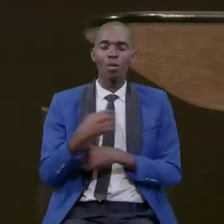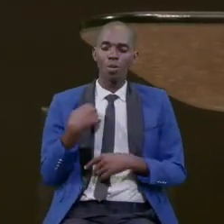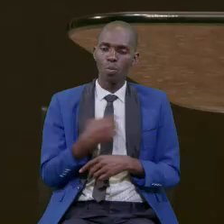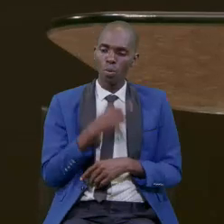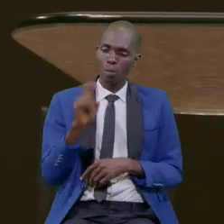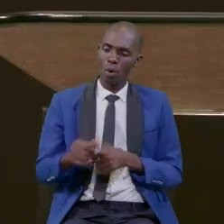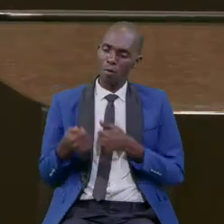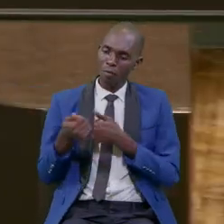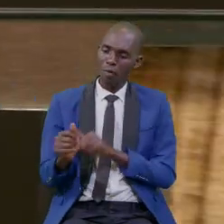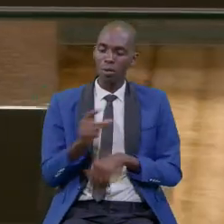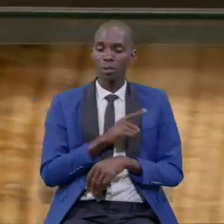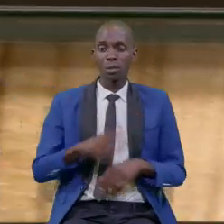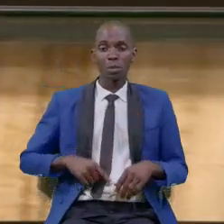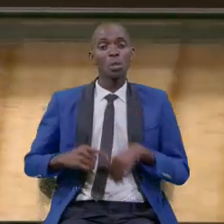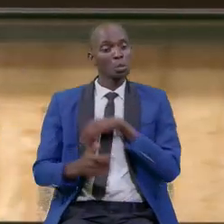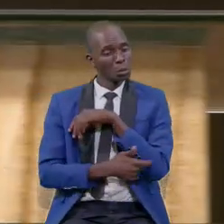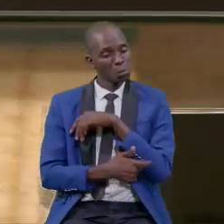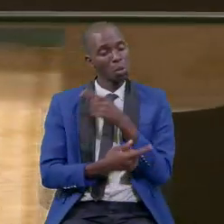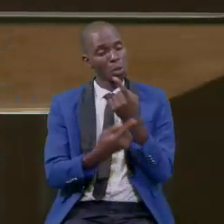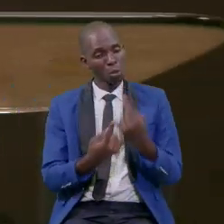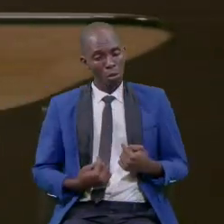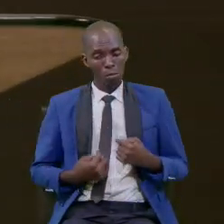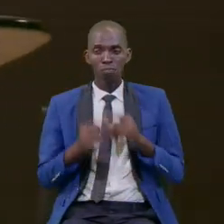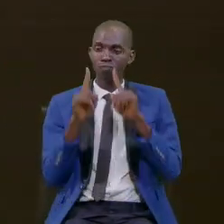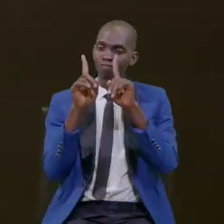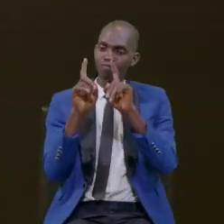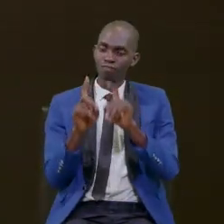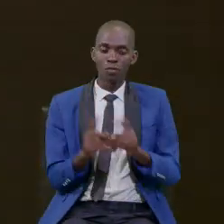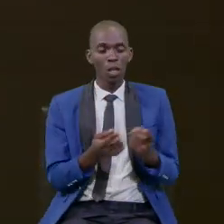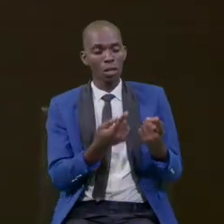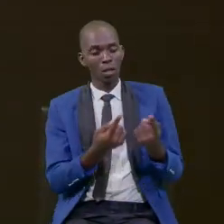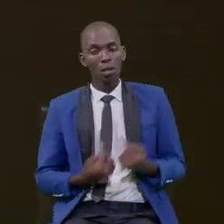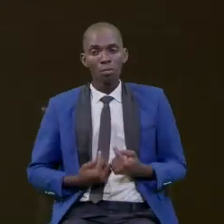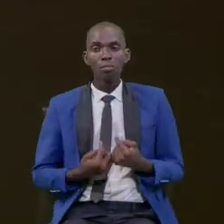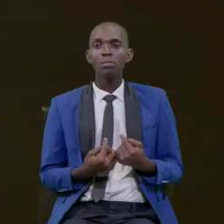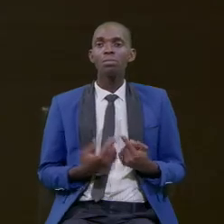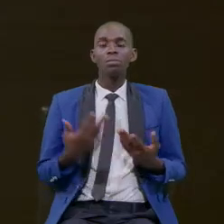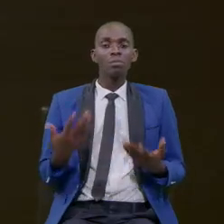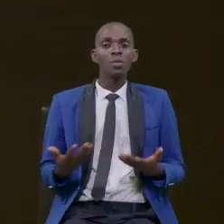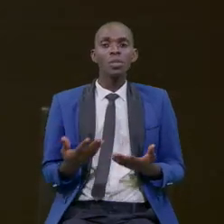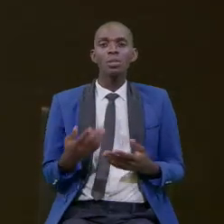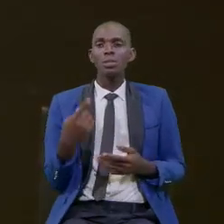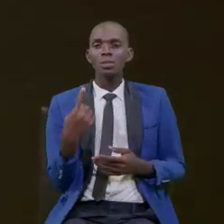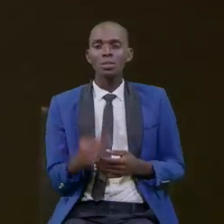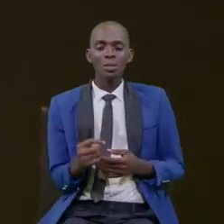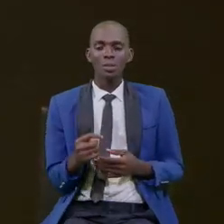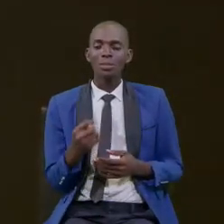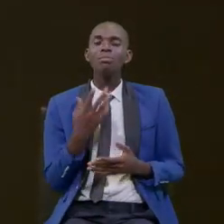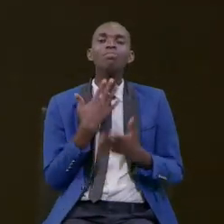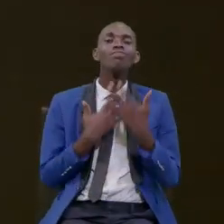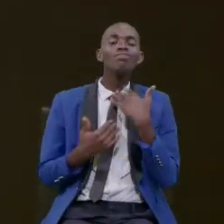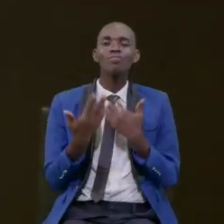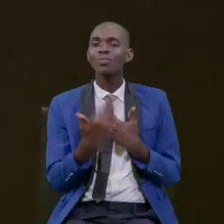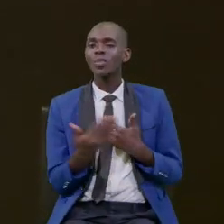Lord. Temptations will come, trials will come. The lust of the world will try